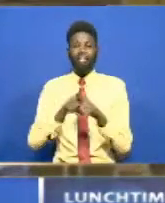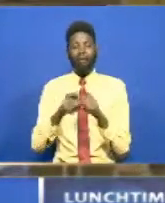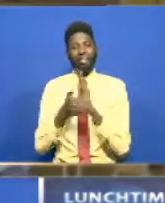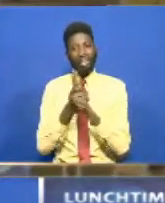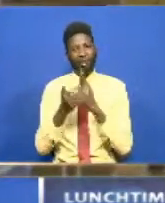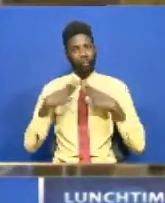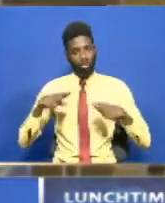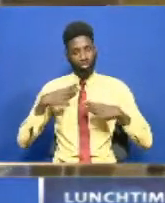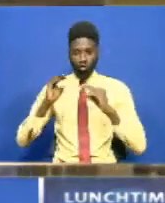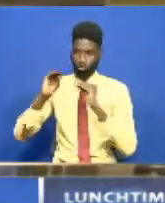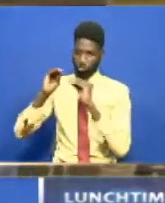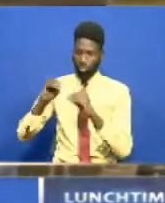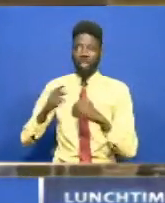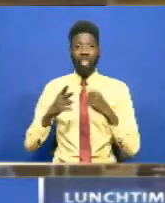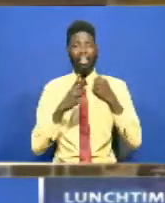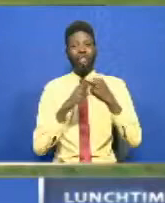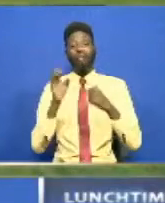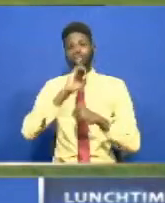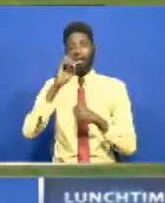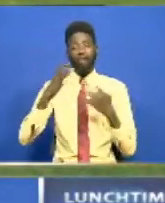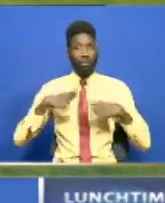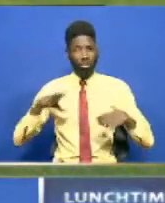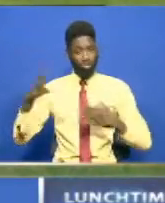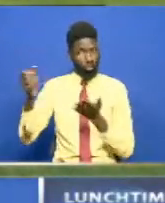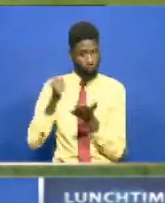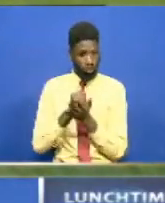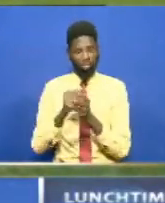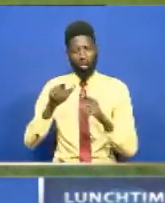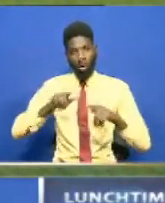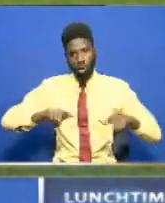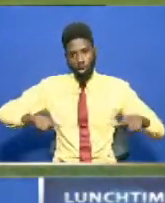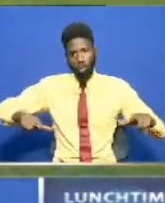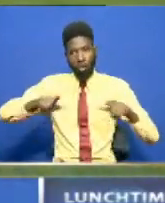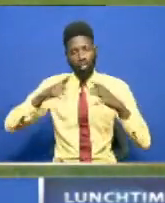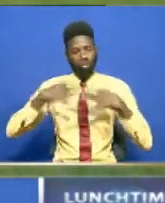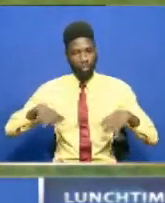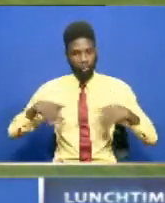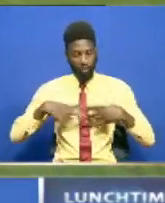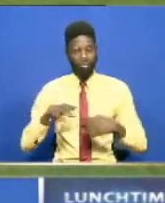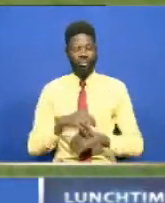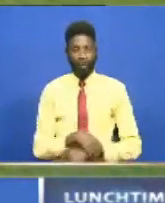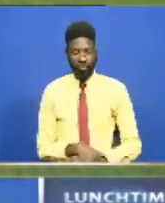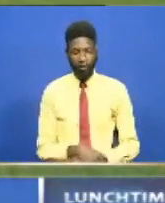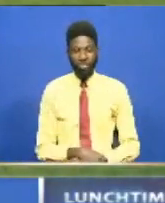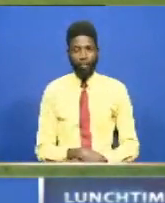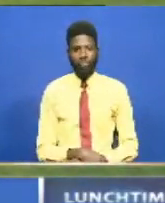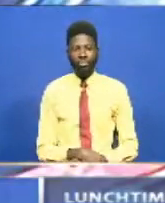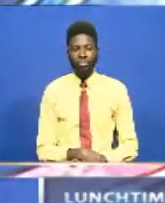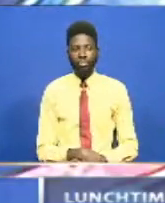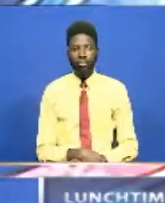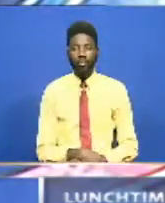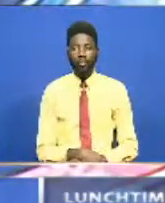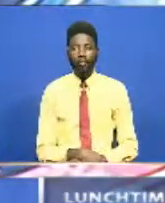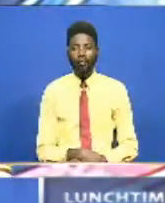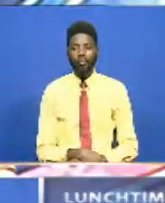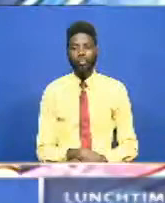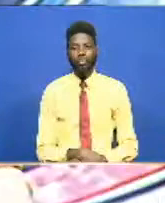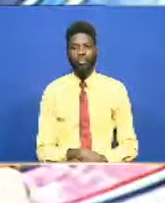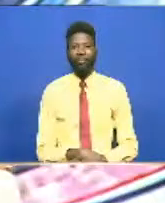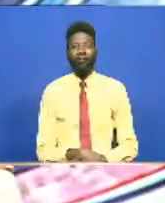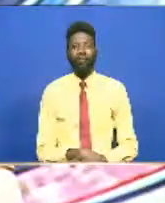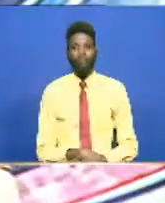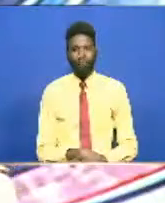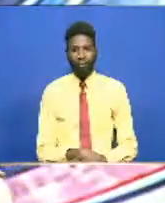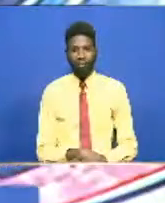90% of the workforce has been sourced locally. Alan Auko, Channel One Business. And